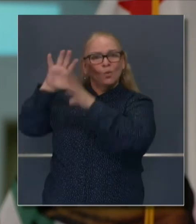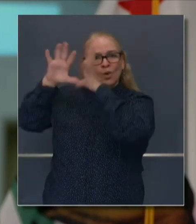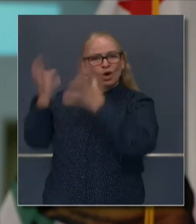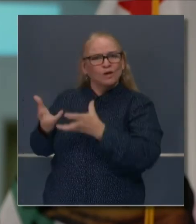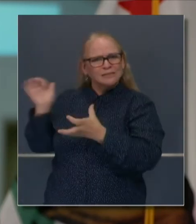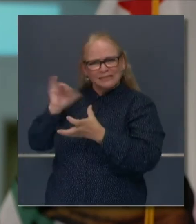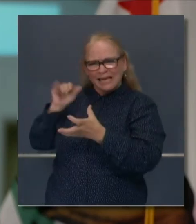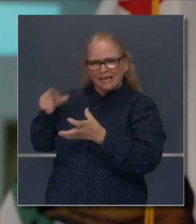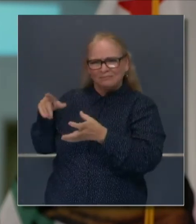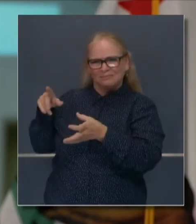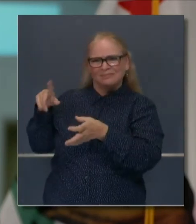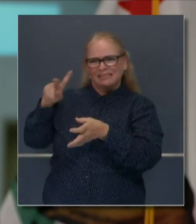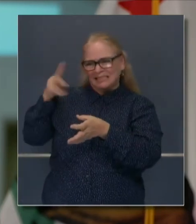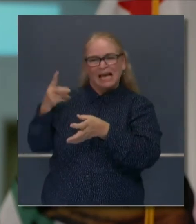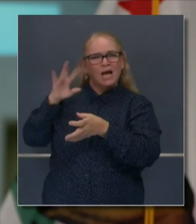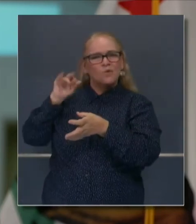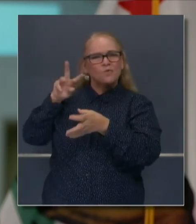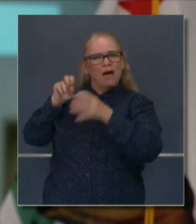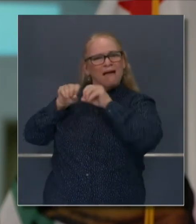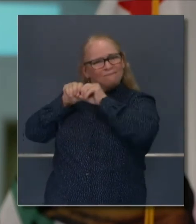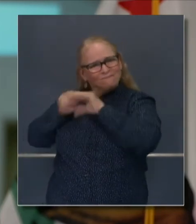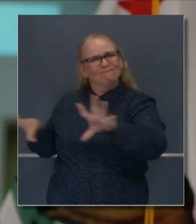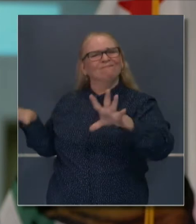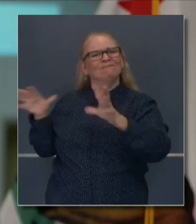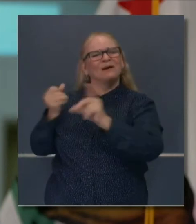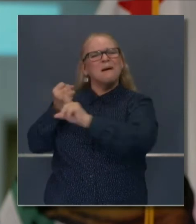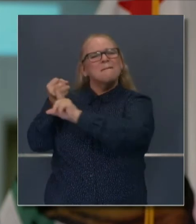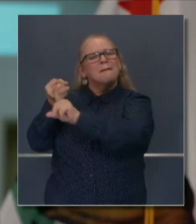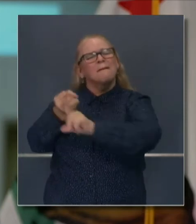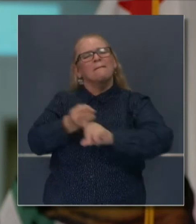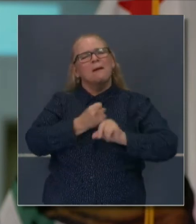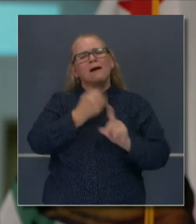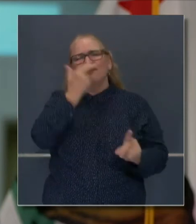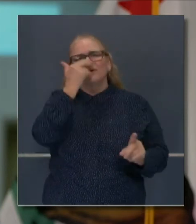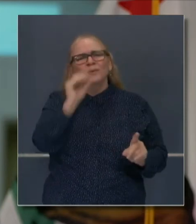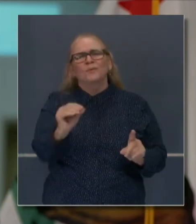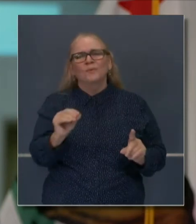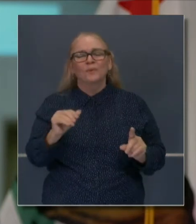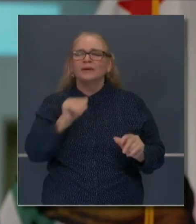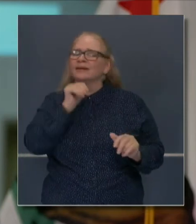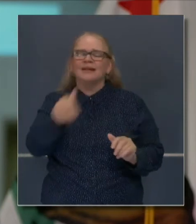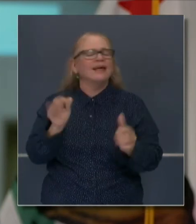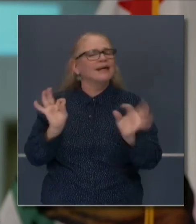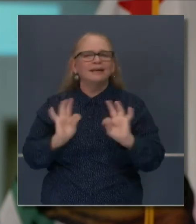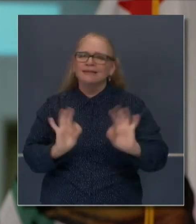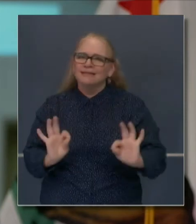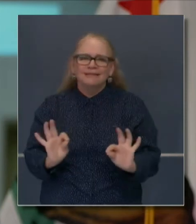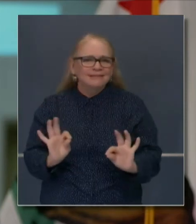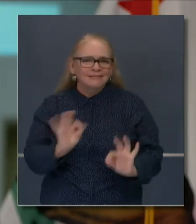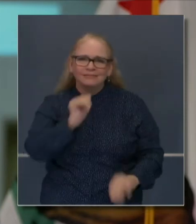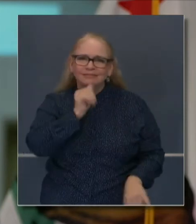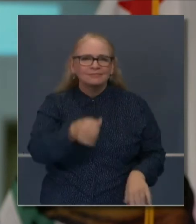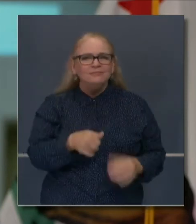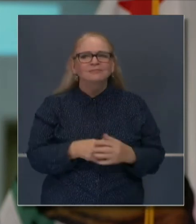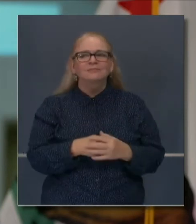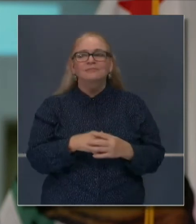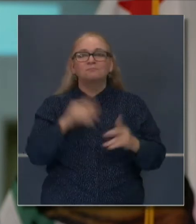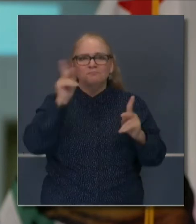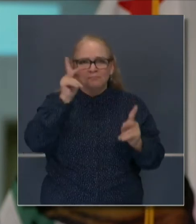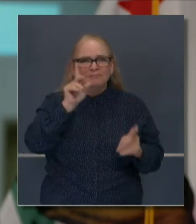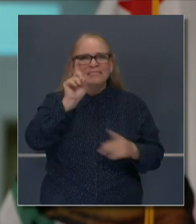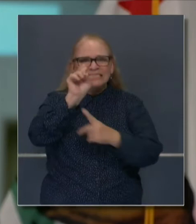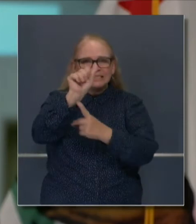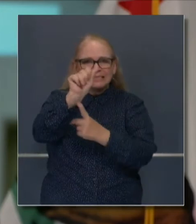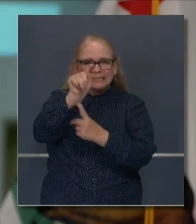second wave. To minimize, to negate, to dismiss this pandemic as anything but what it is, a deadly pandemic, a